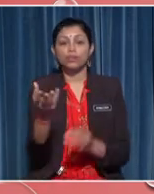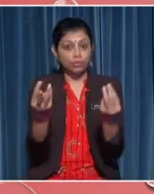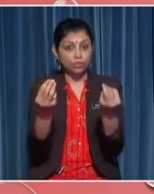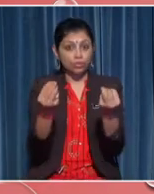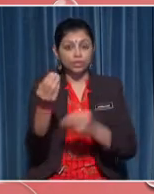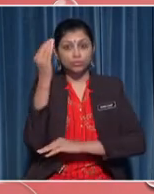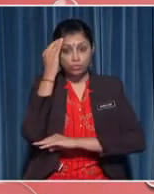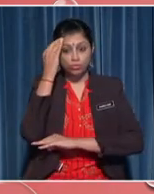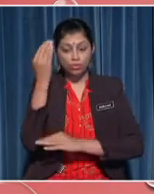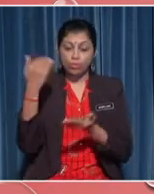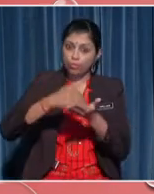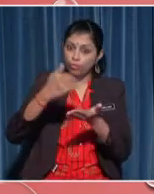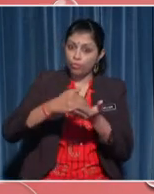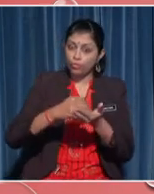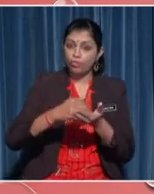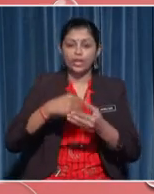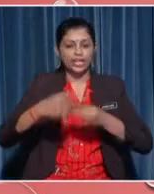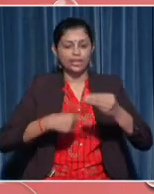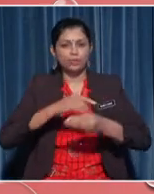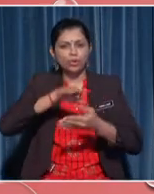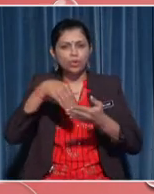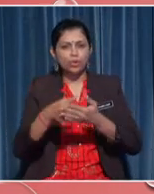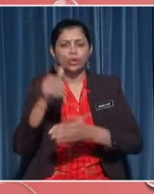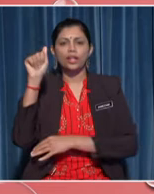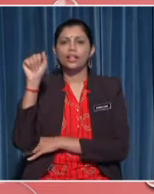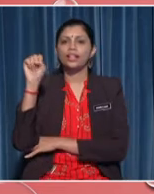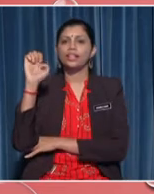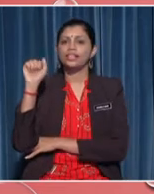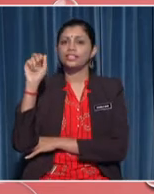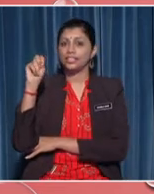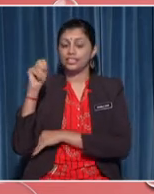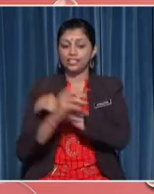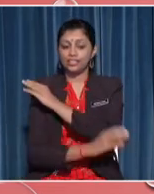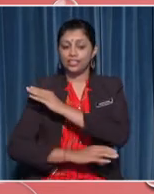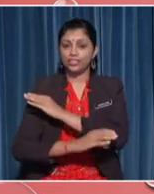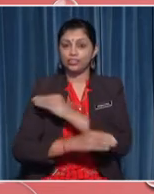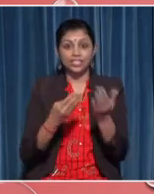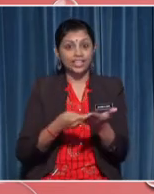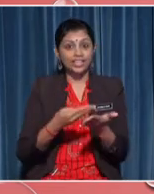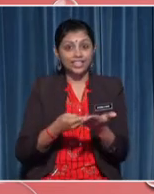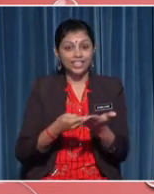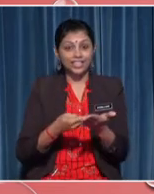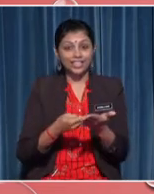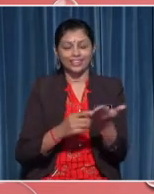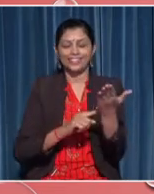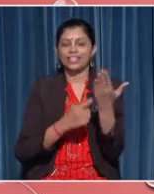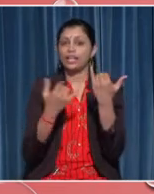more about the currency of the ASEAN countries? Let's start our lesson